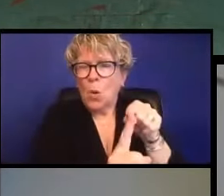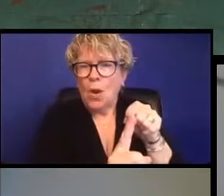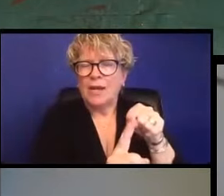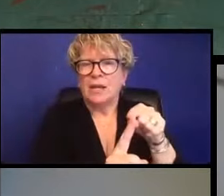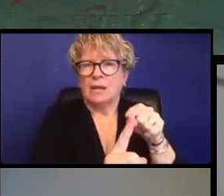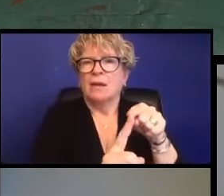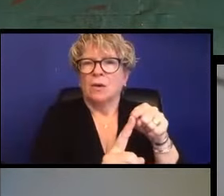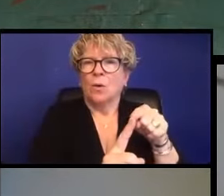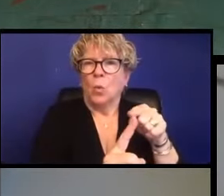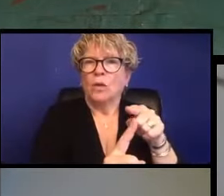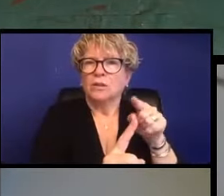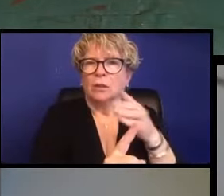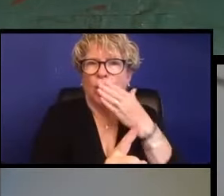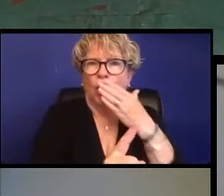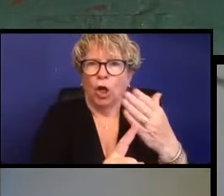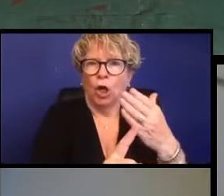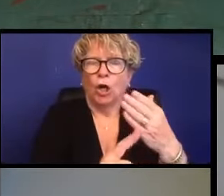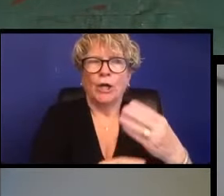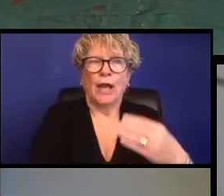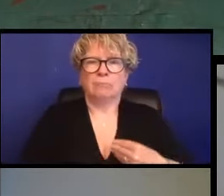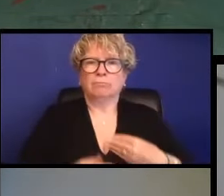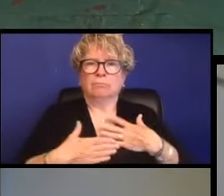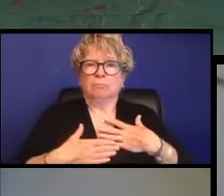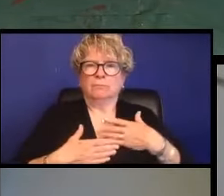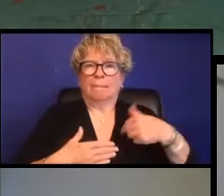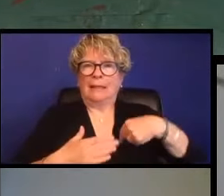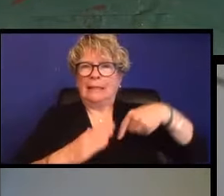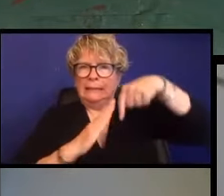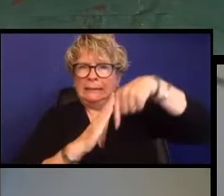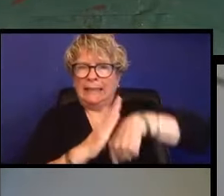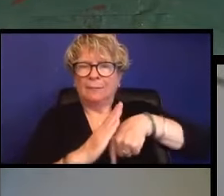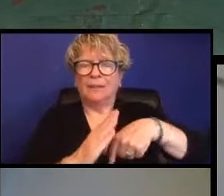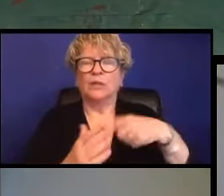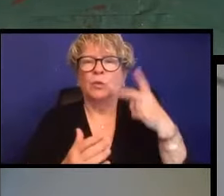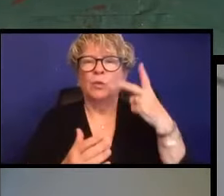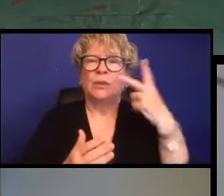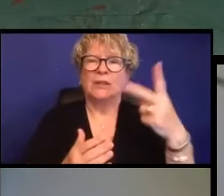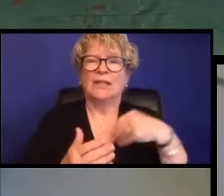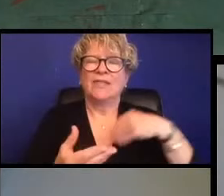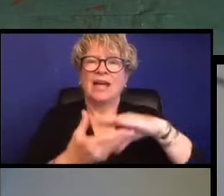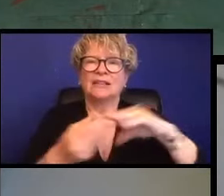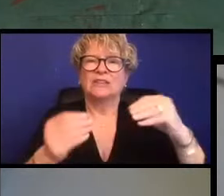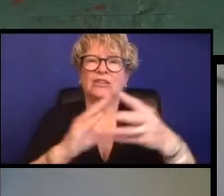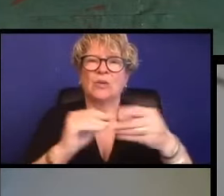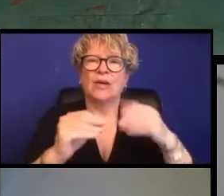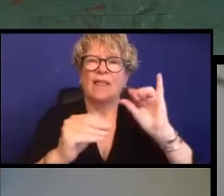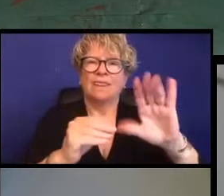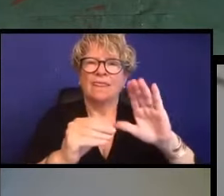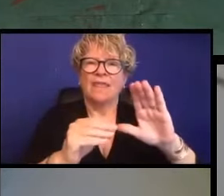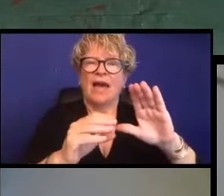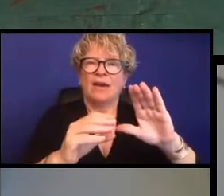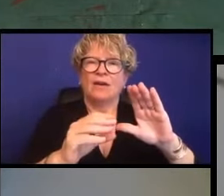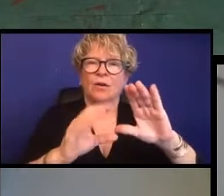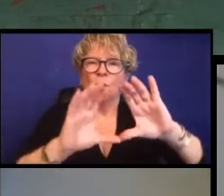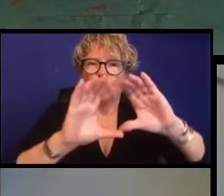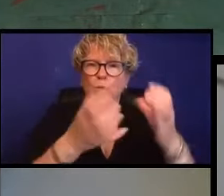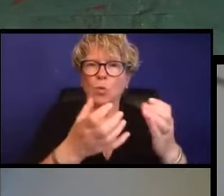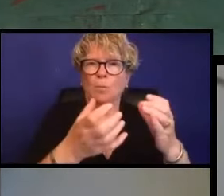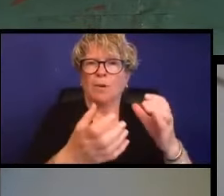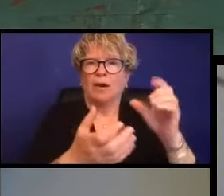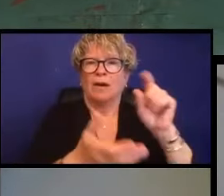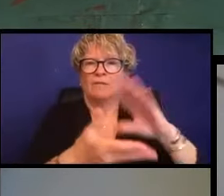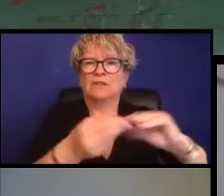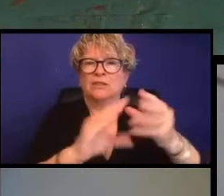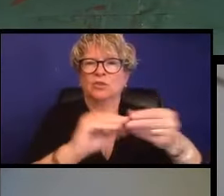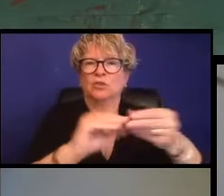deeply, to see those stories and that body of work set in that world and that author